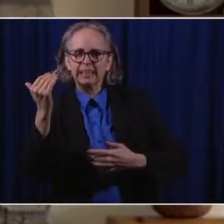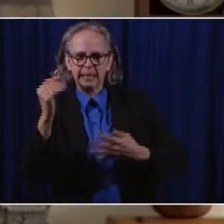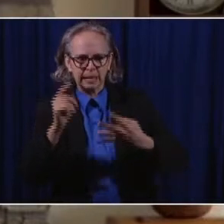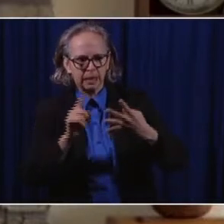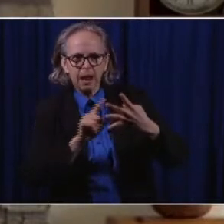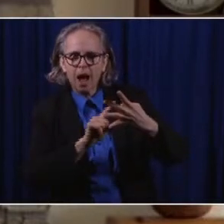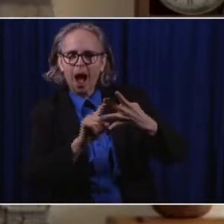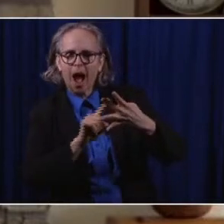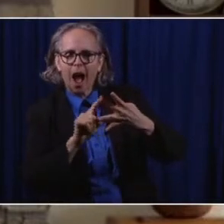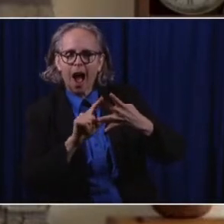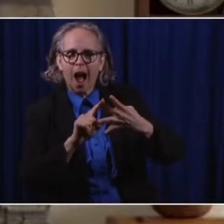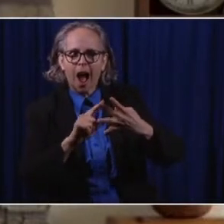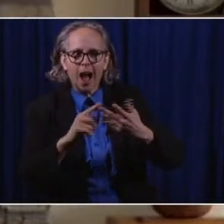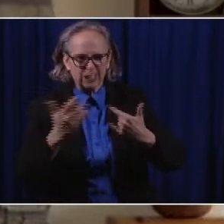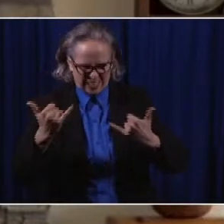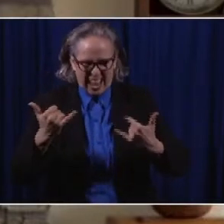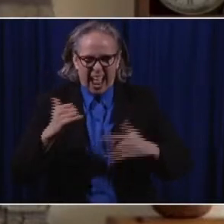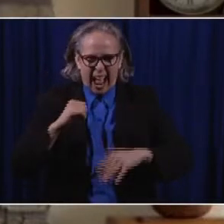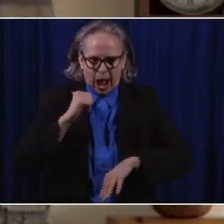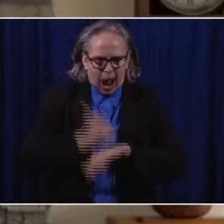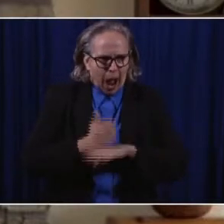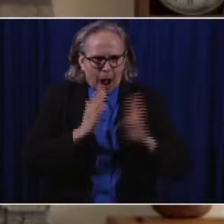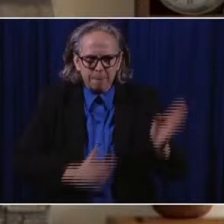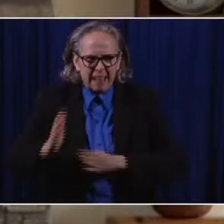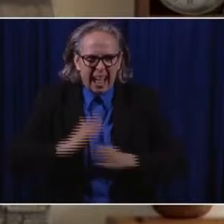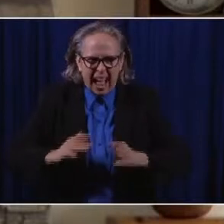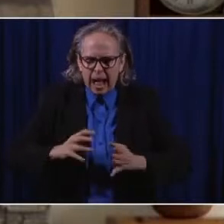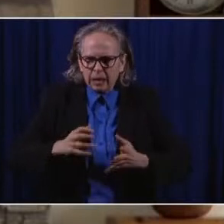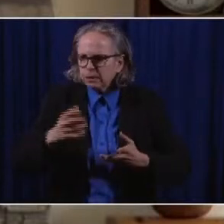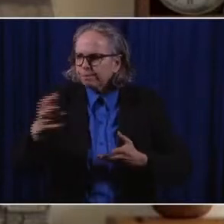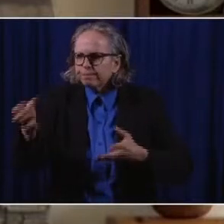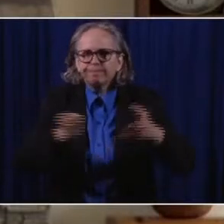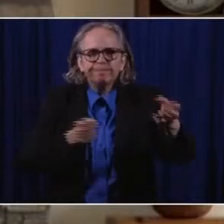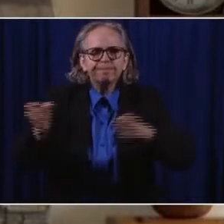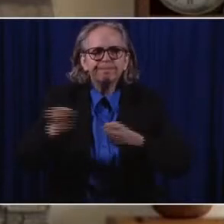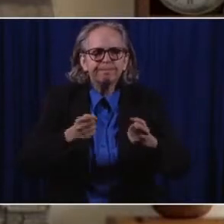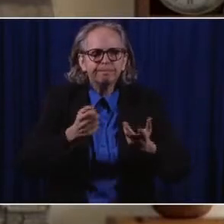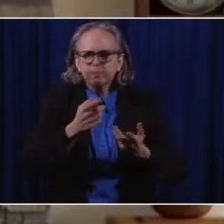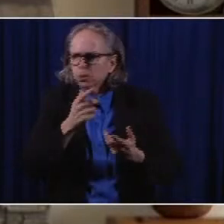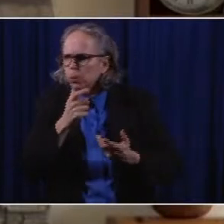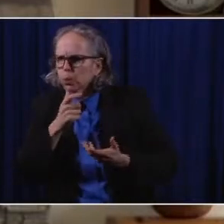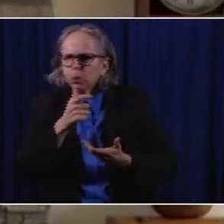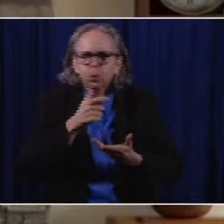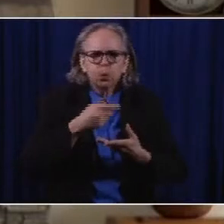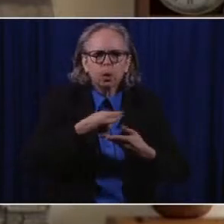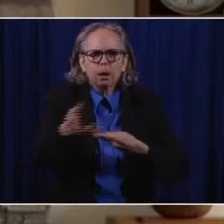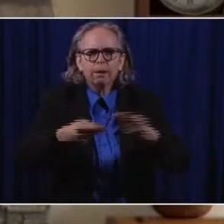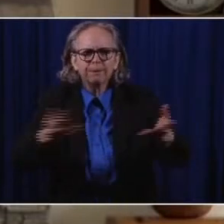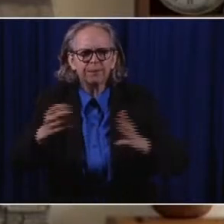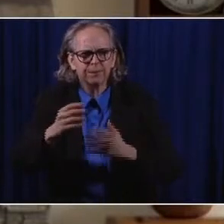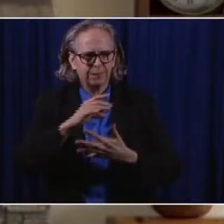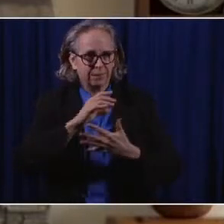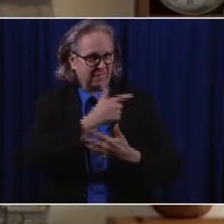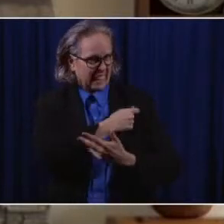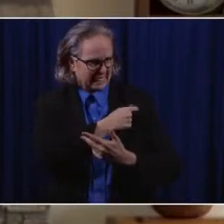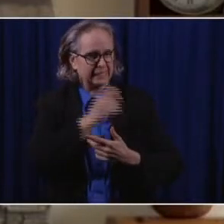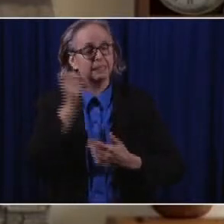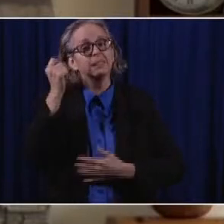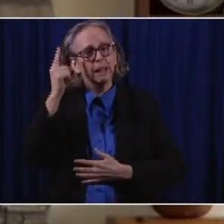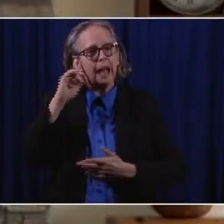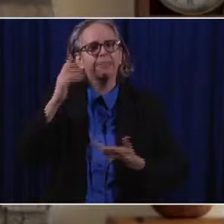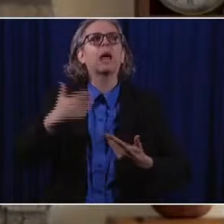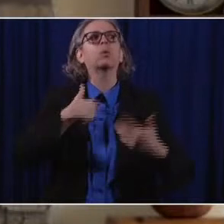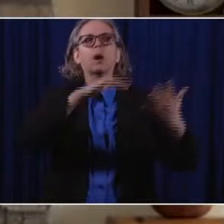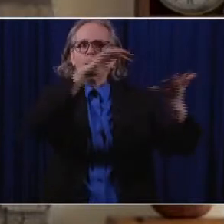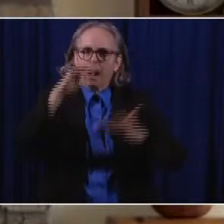will get out. It will come out to us in different batches from then on, and we will be getting it